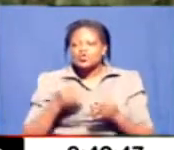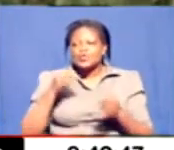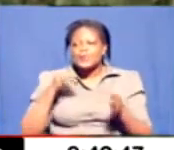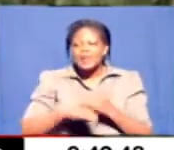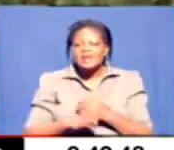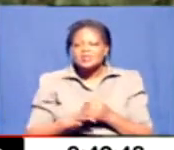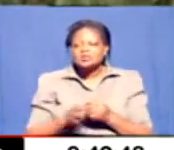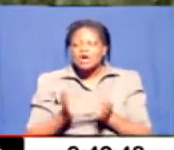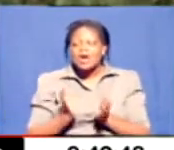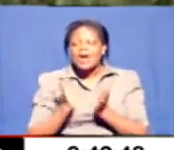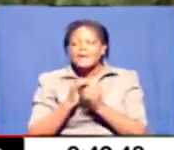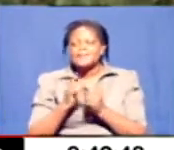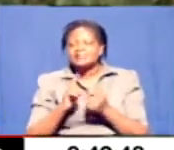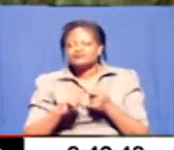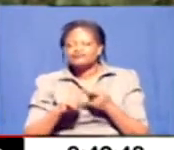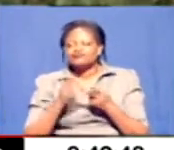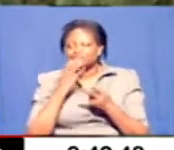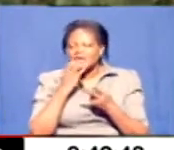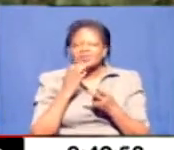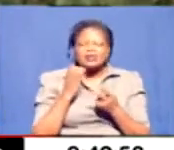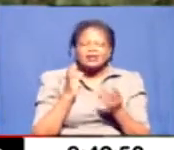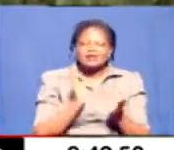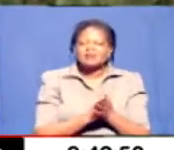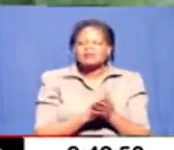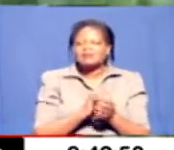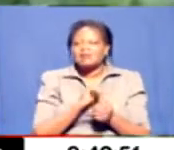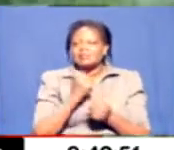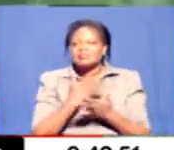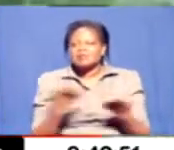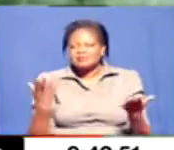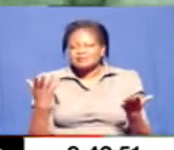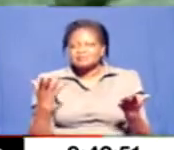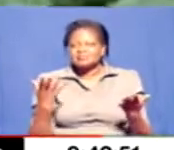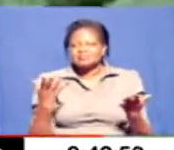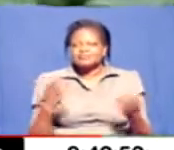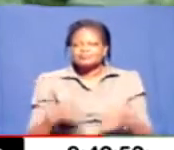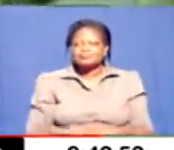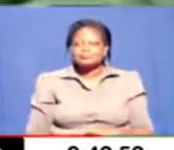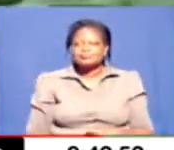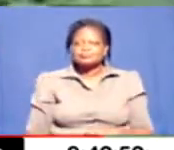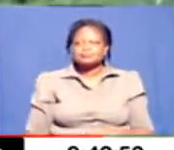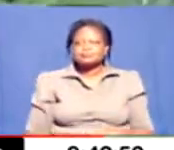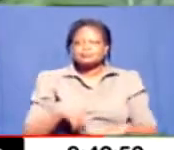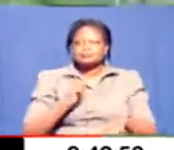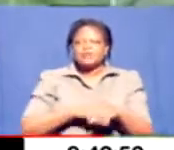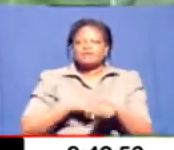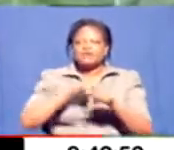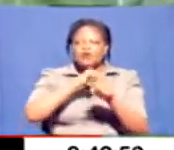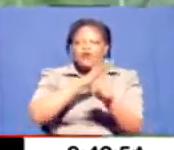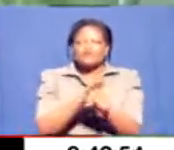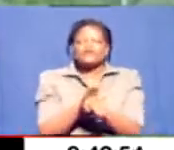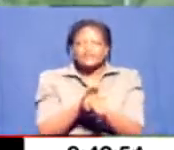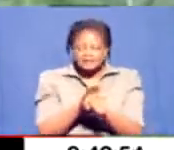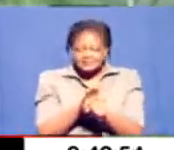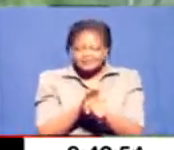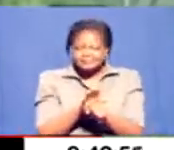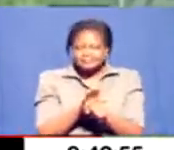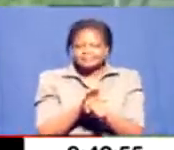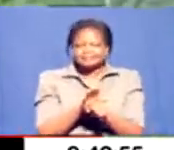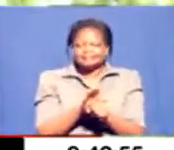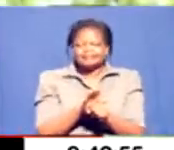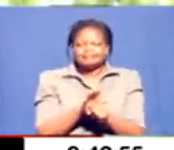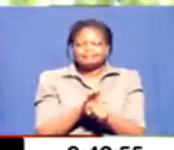kupanda nyanya, na madawa gani ambayo inastahili. During the COVID-19 pandemic, economies were